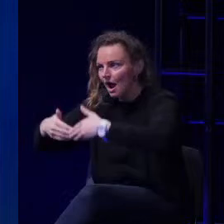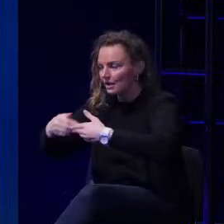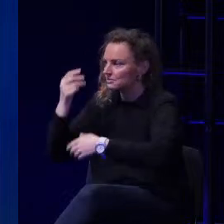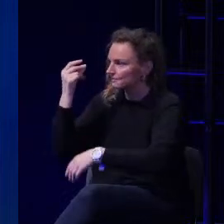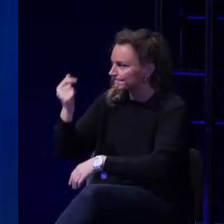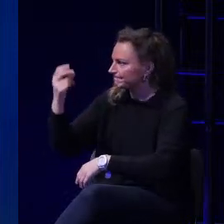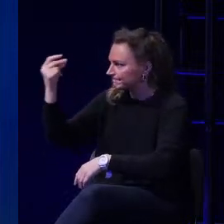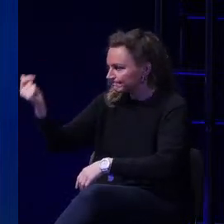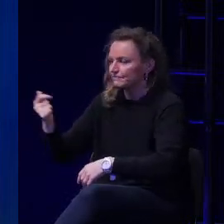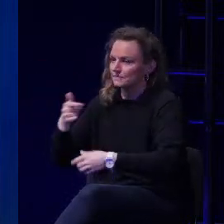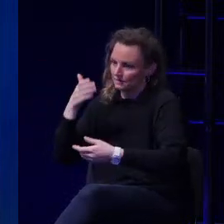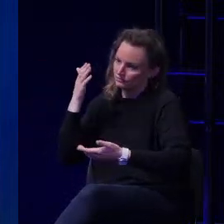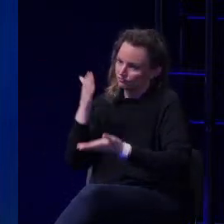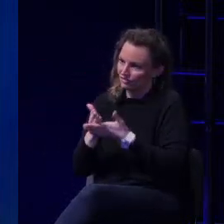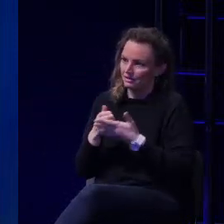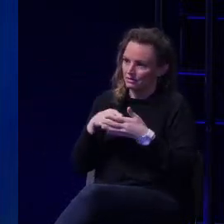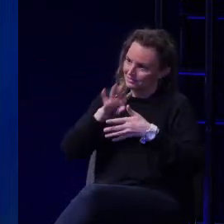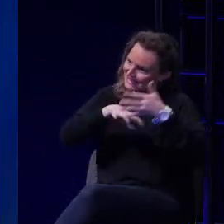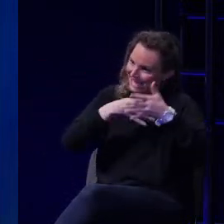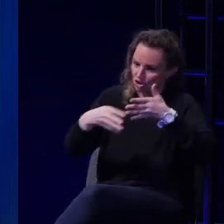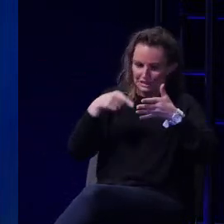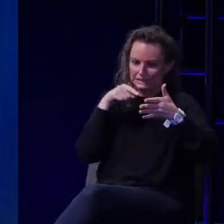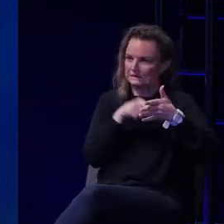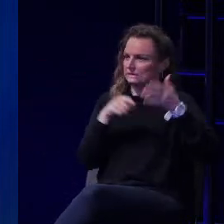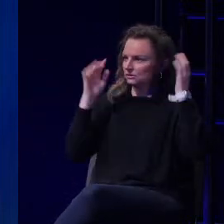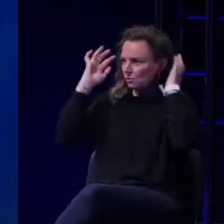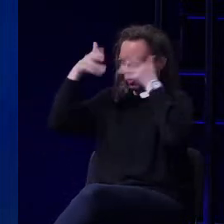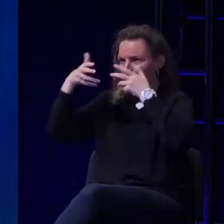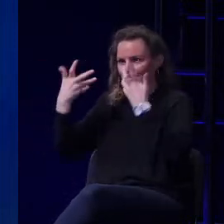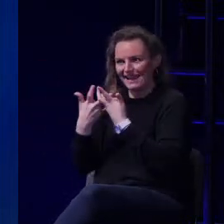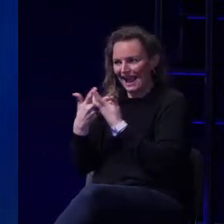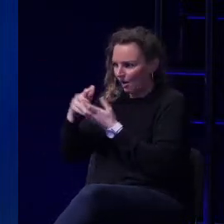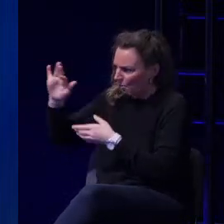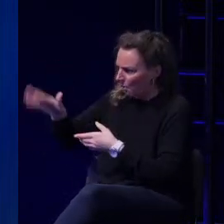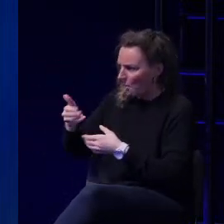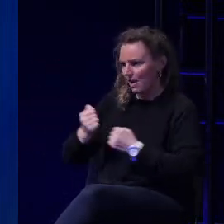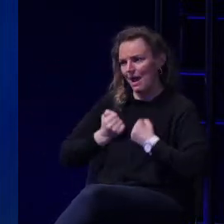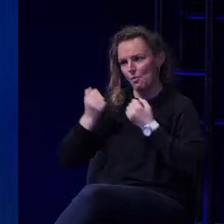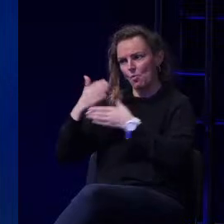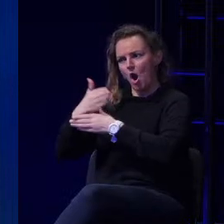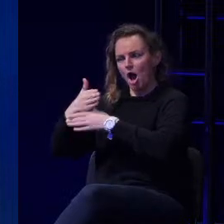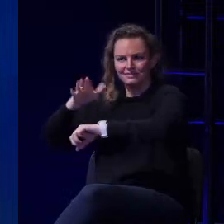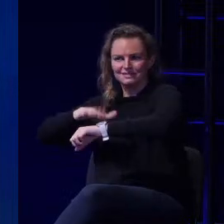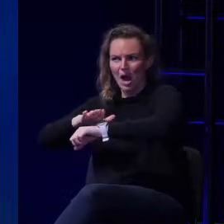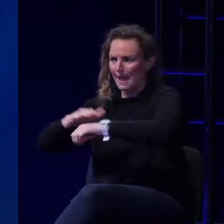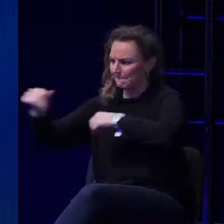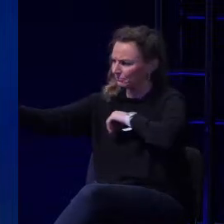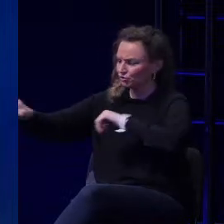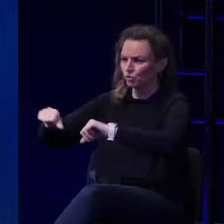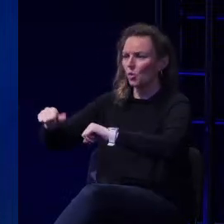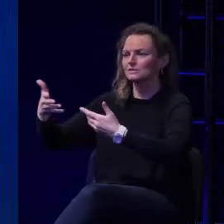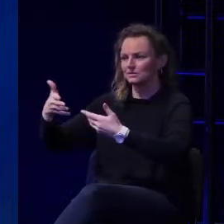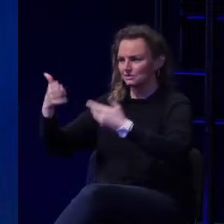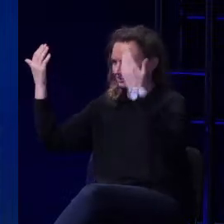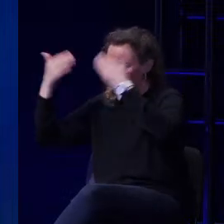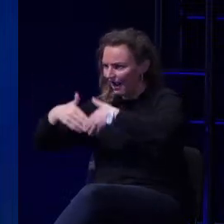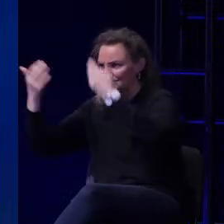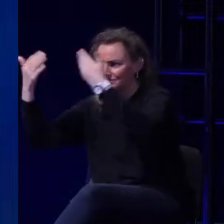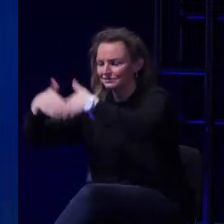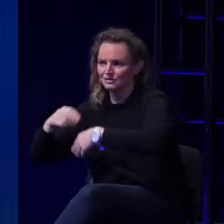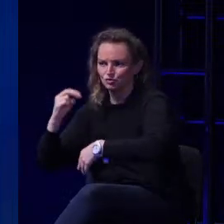very real scheduling concern about, like, how do we even fit all this work into the time we have? And so it was both